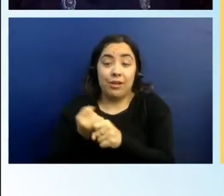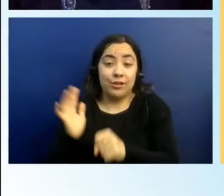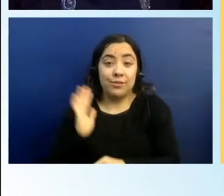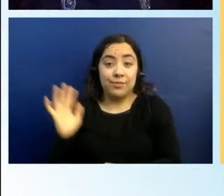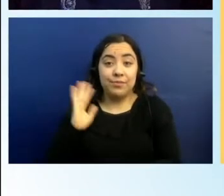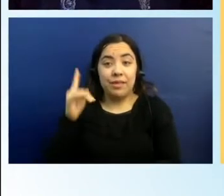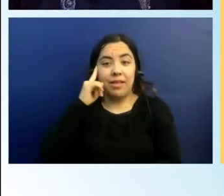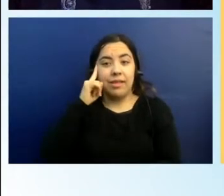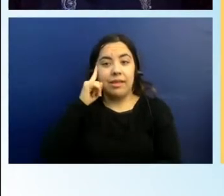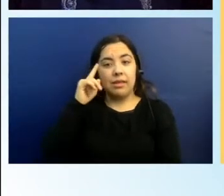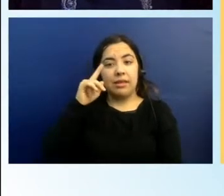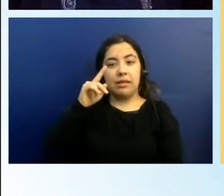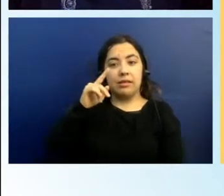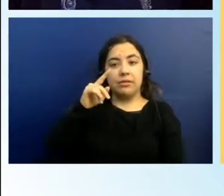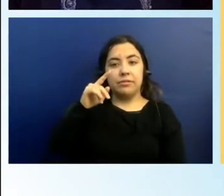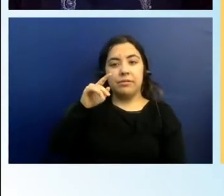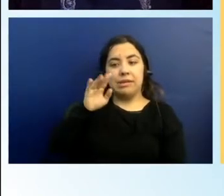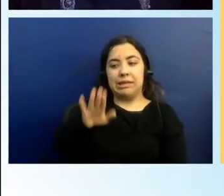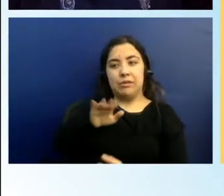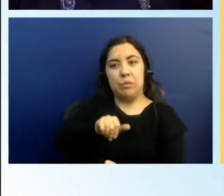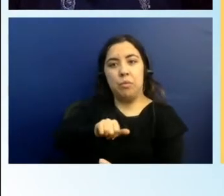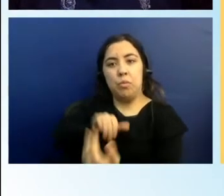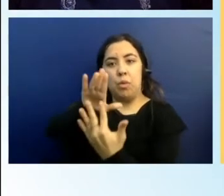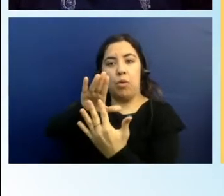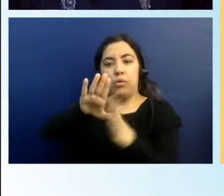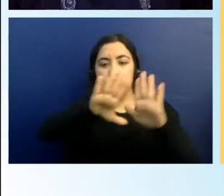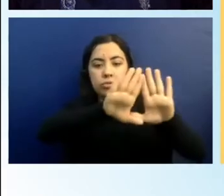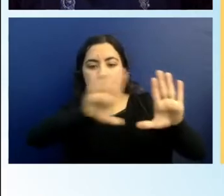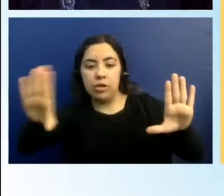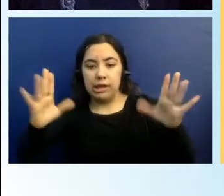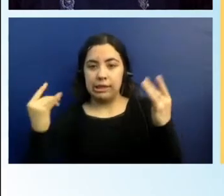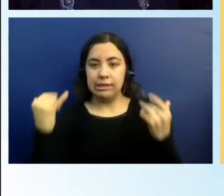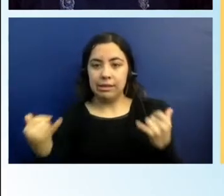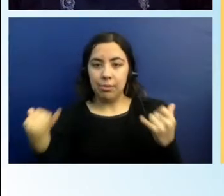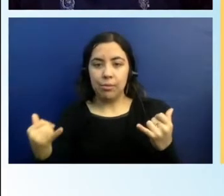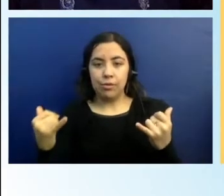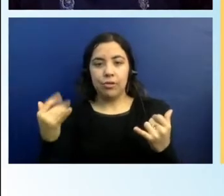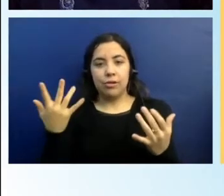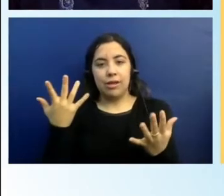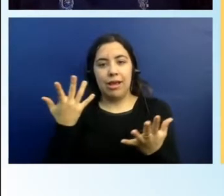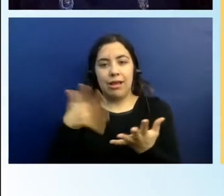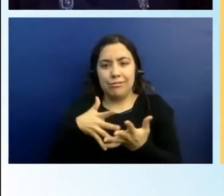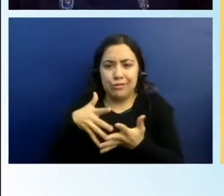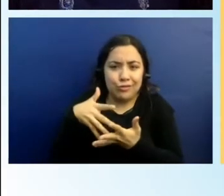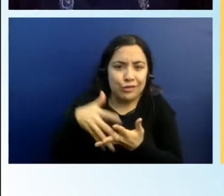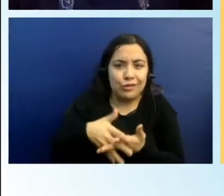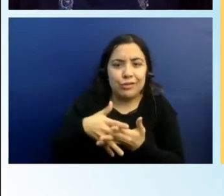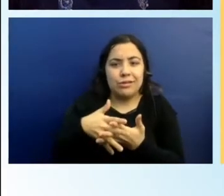contemporary indigenous cosmology was very, very fitting.